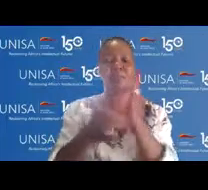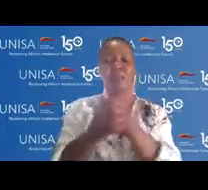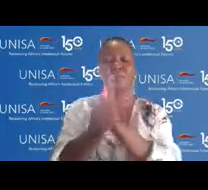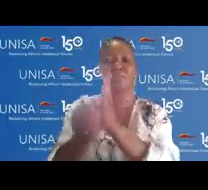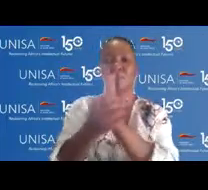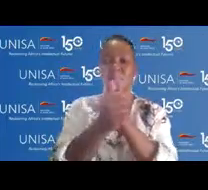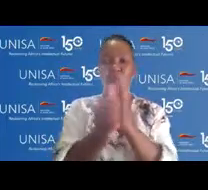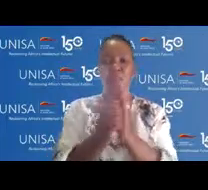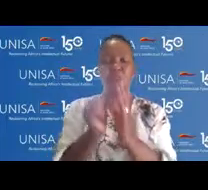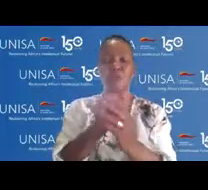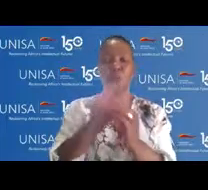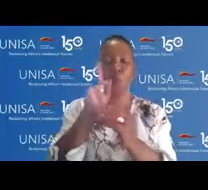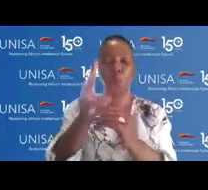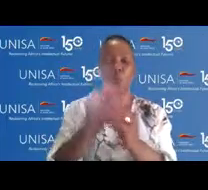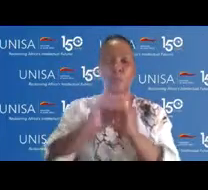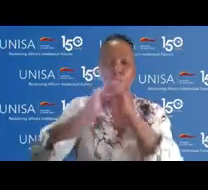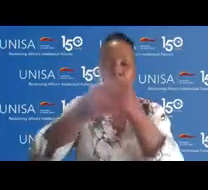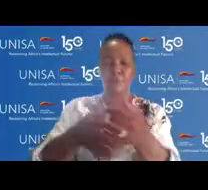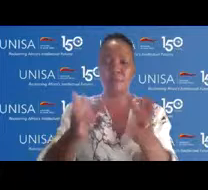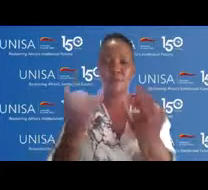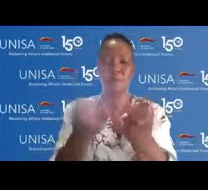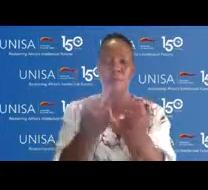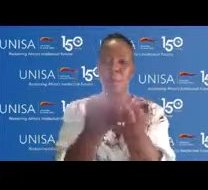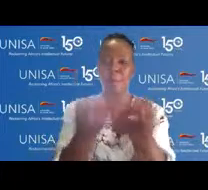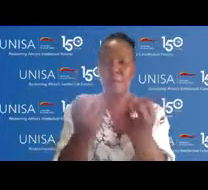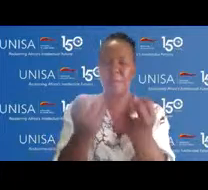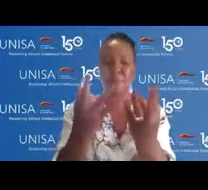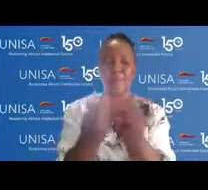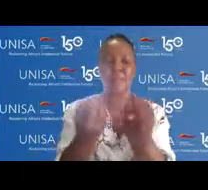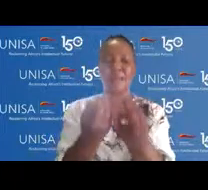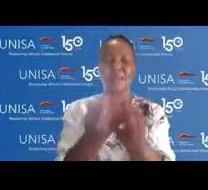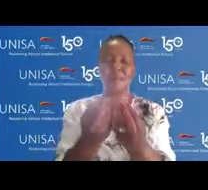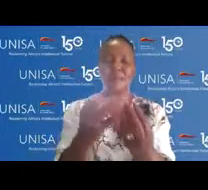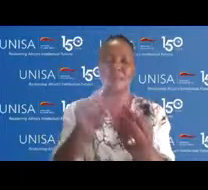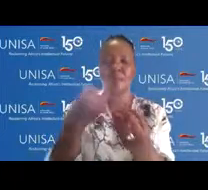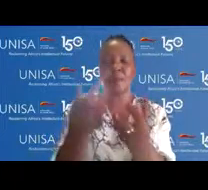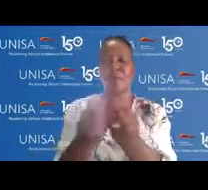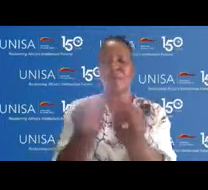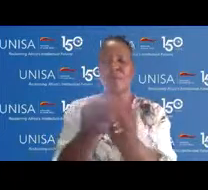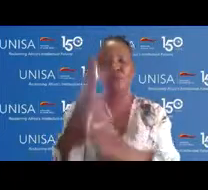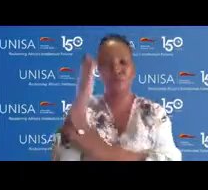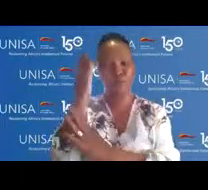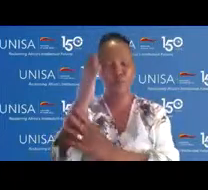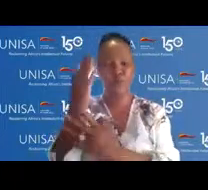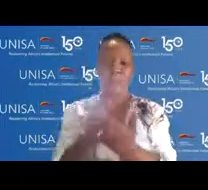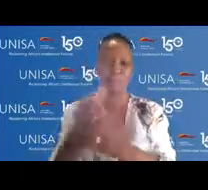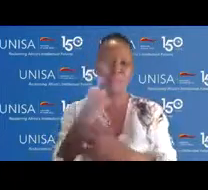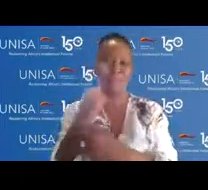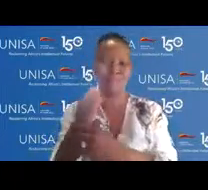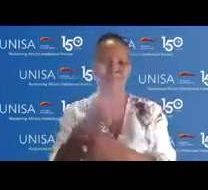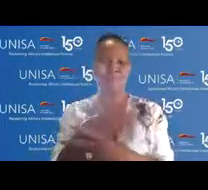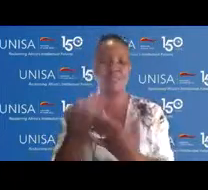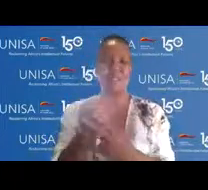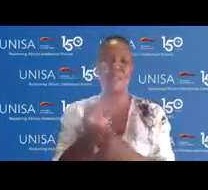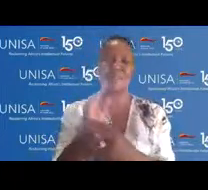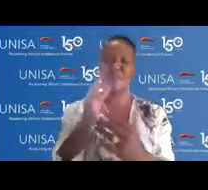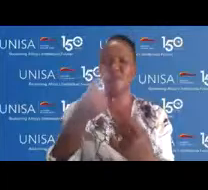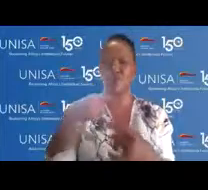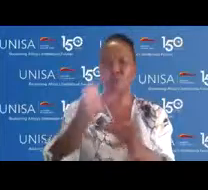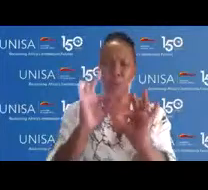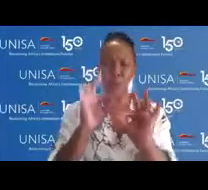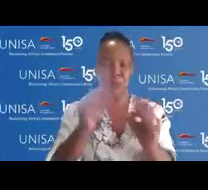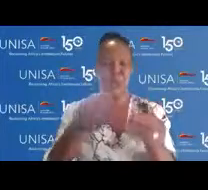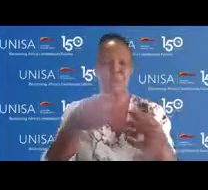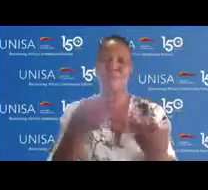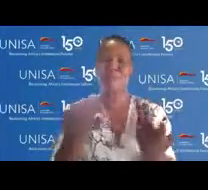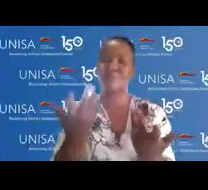today. It's quite a lot of things. Some of these things you might know, right? They're quite easy, quite straightforward, but others, maybe